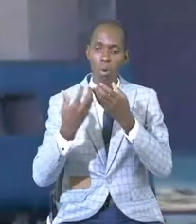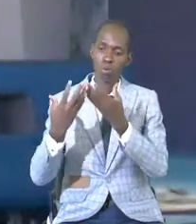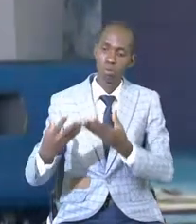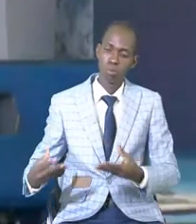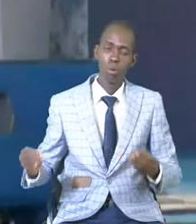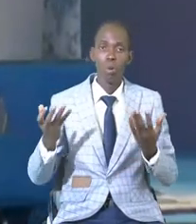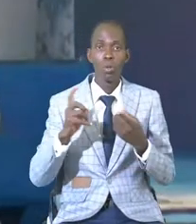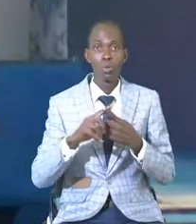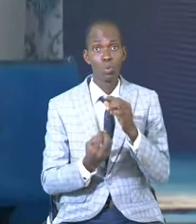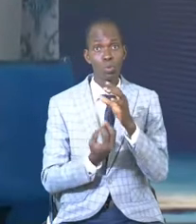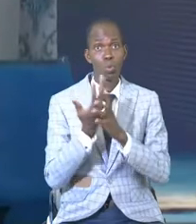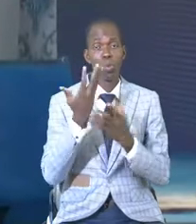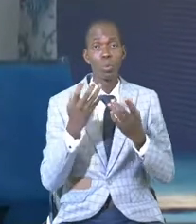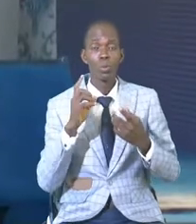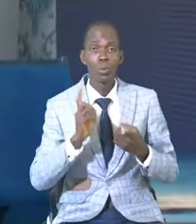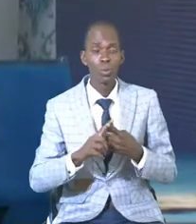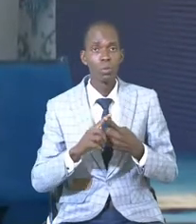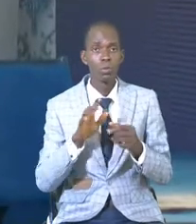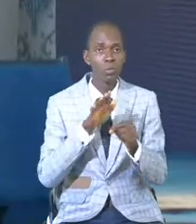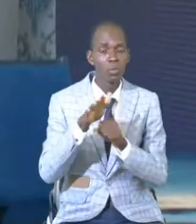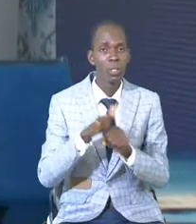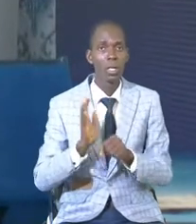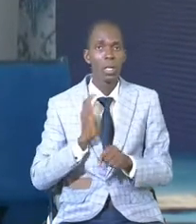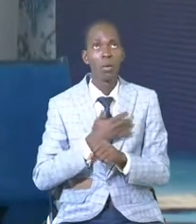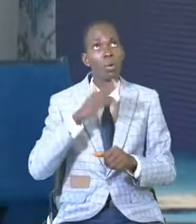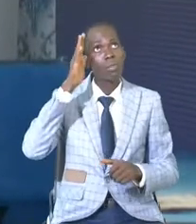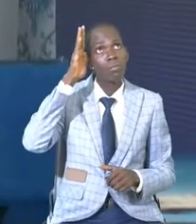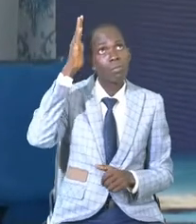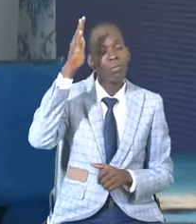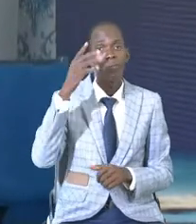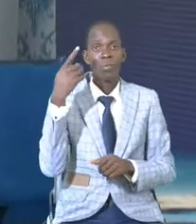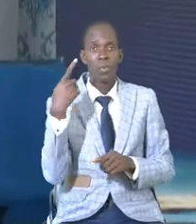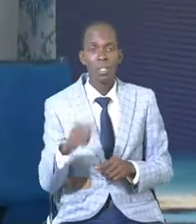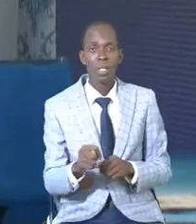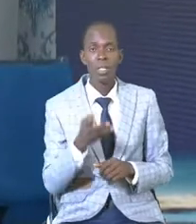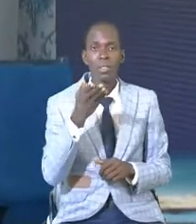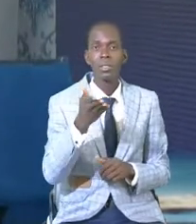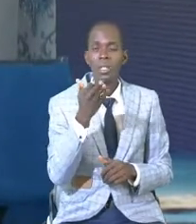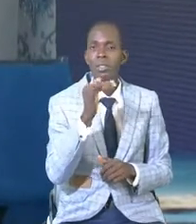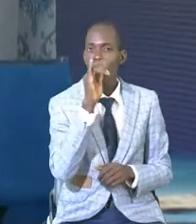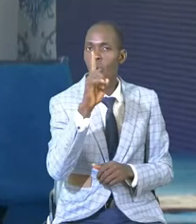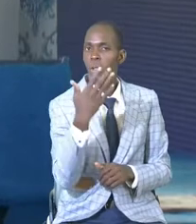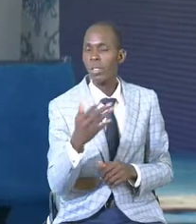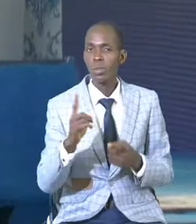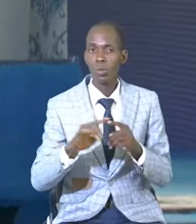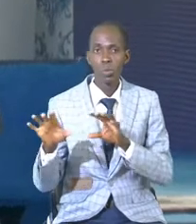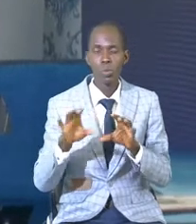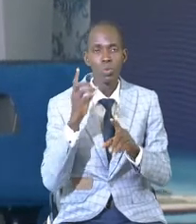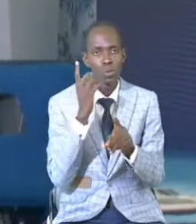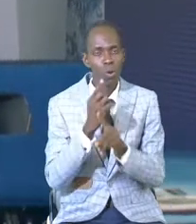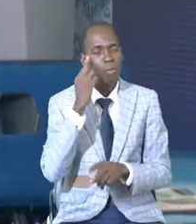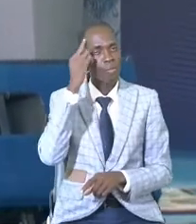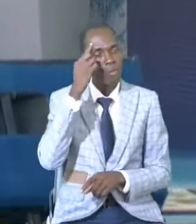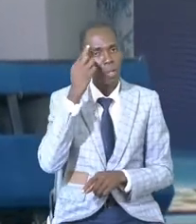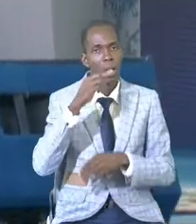we want to fulfill our destiny, there is one thing to do: consider Christ. Chapters 1,